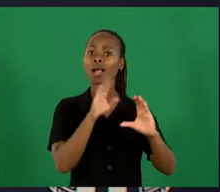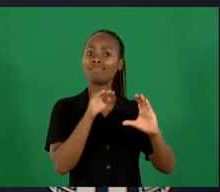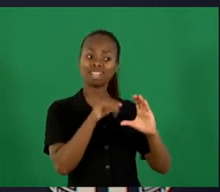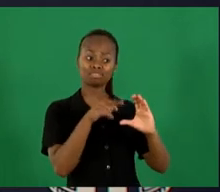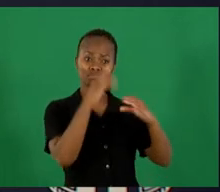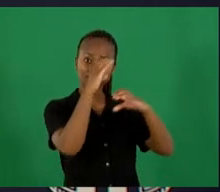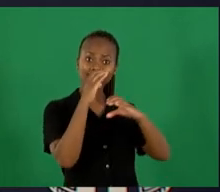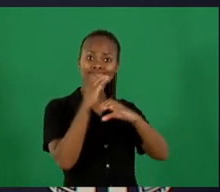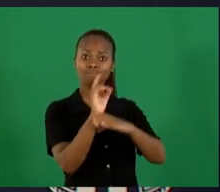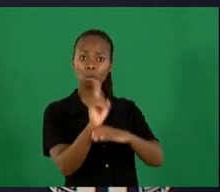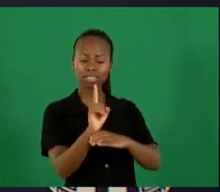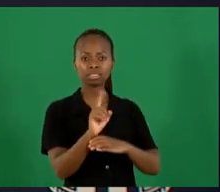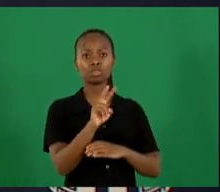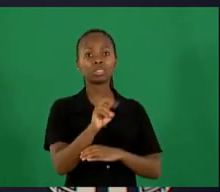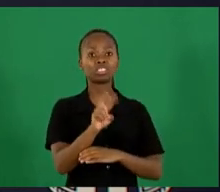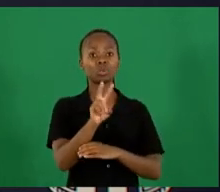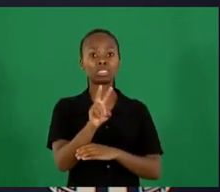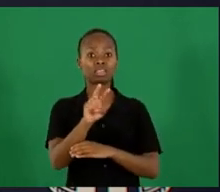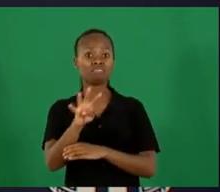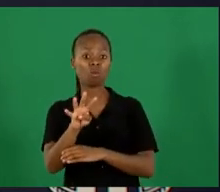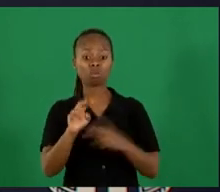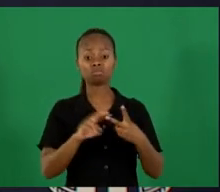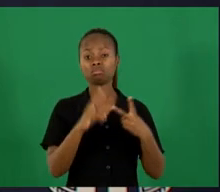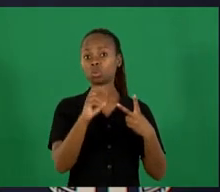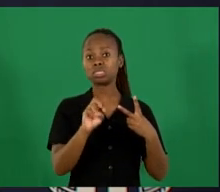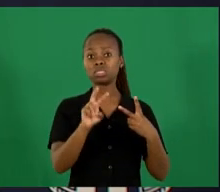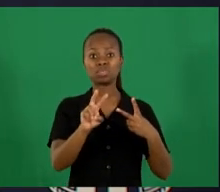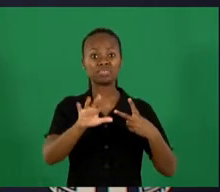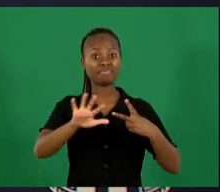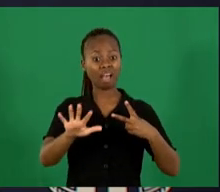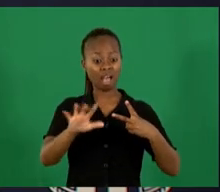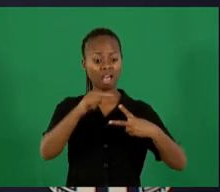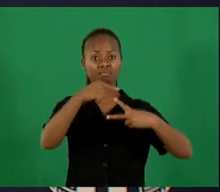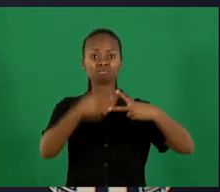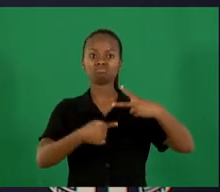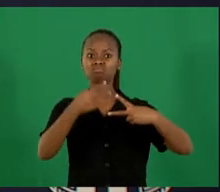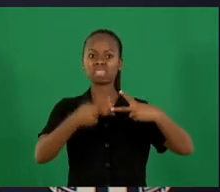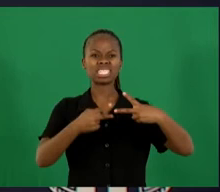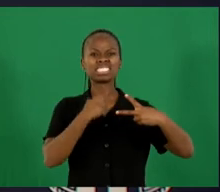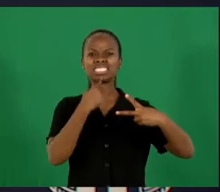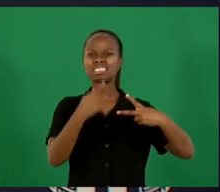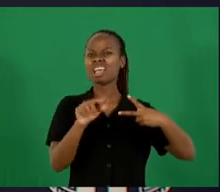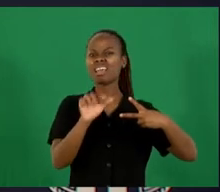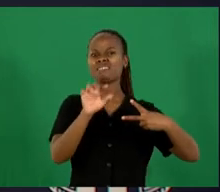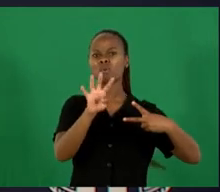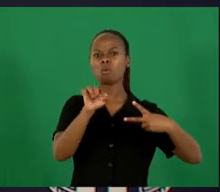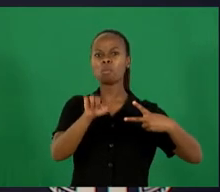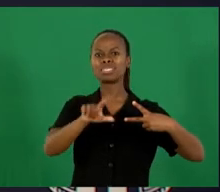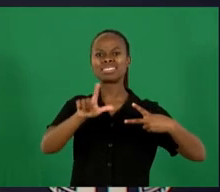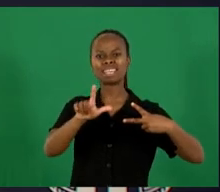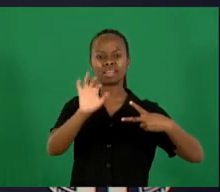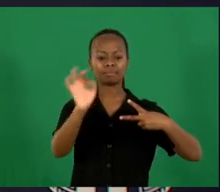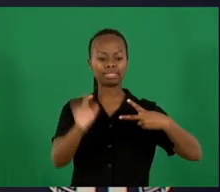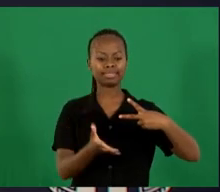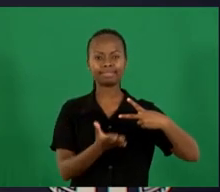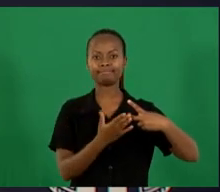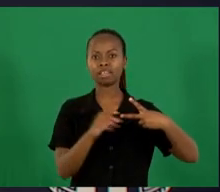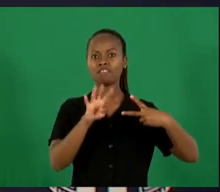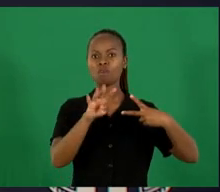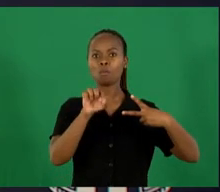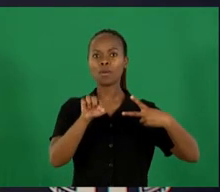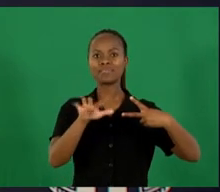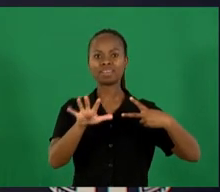in 2024 and 2025 is largely unchanged at 4.7% and